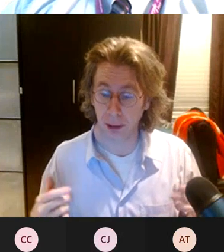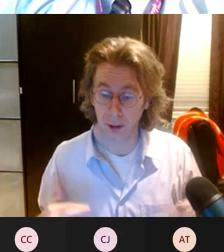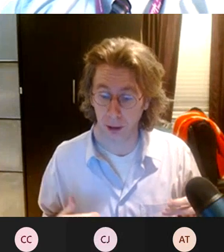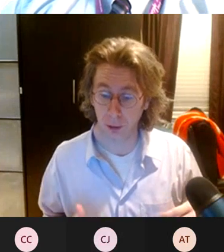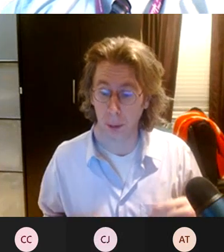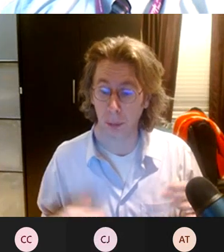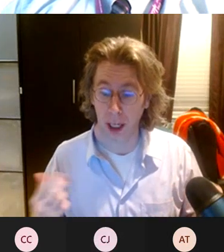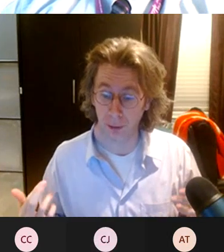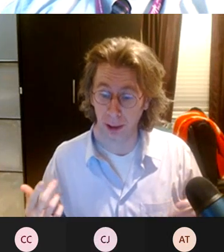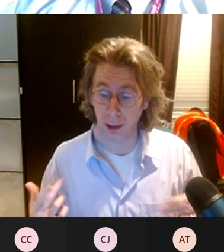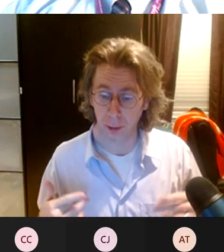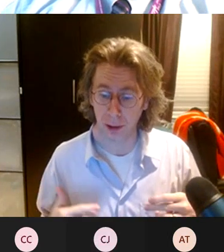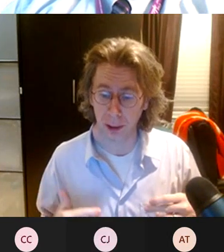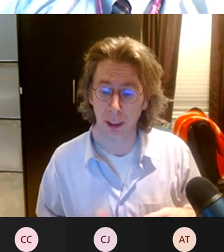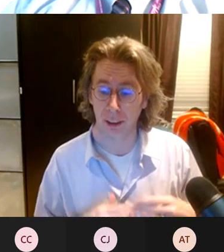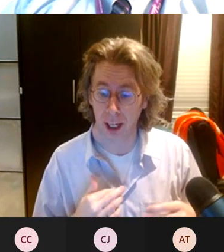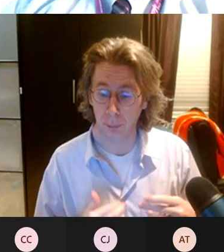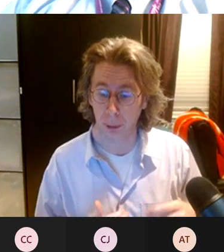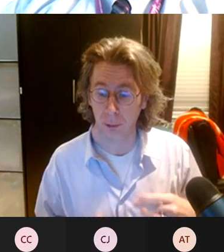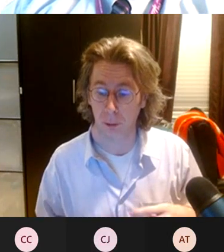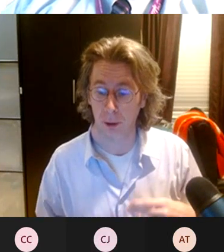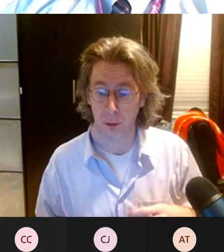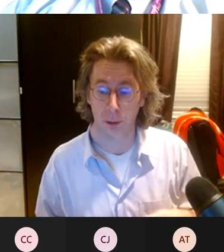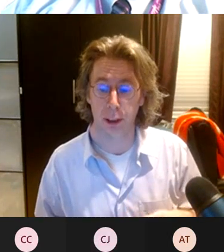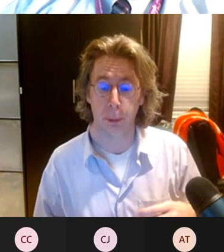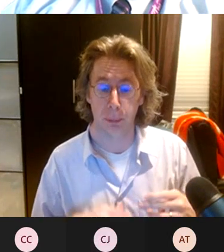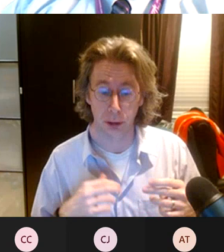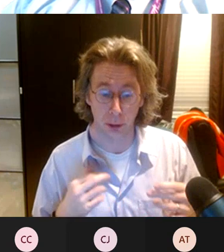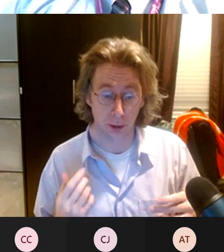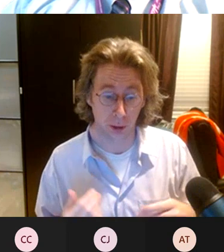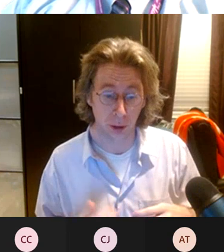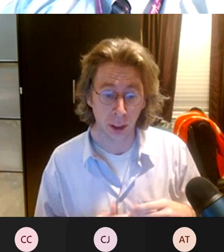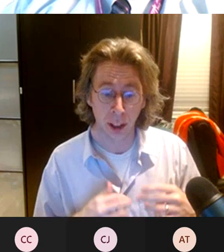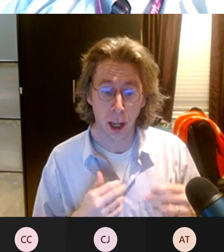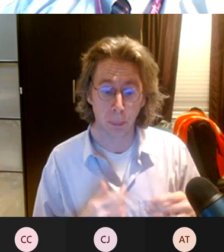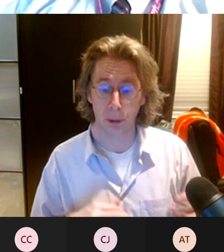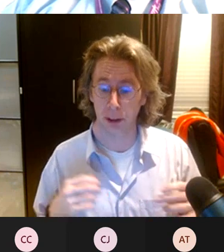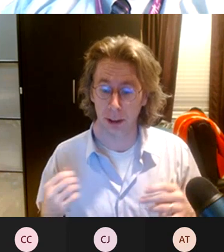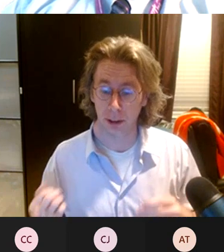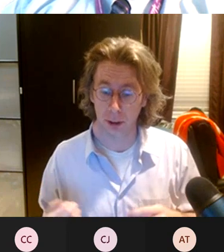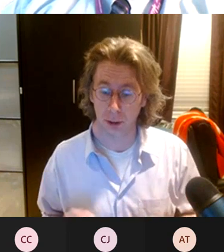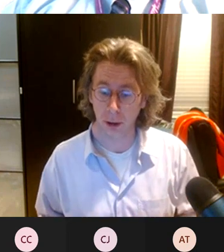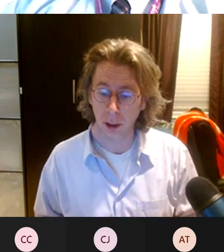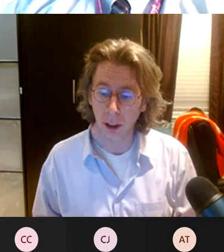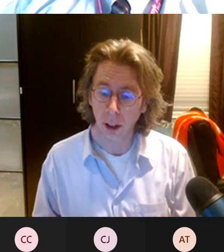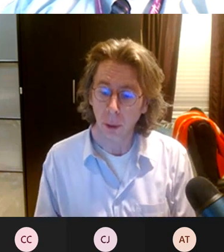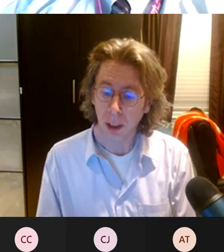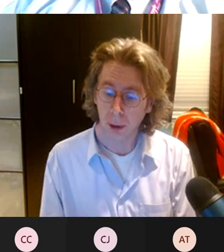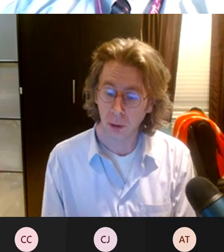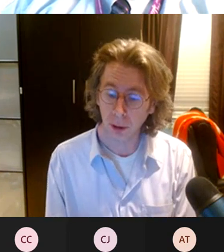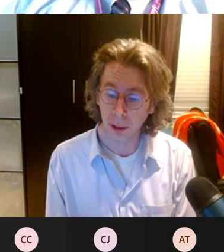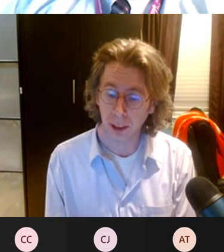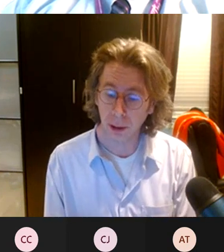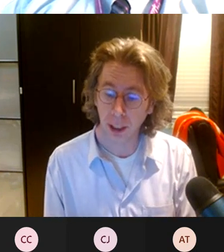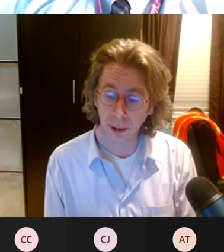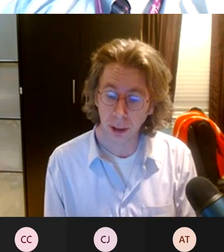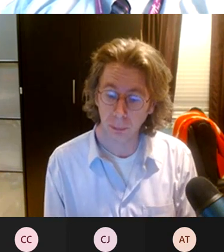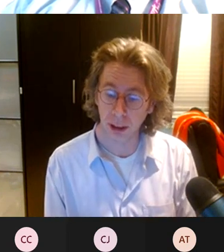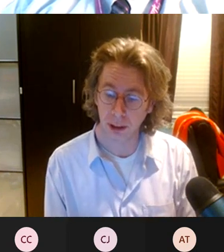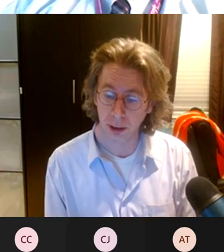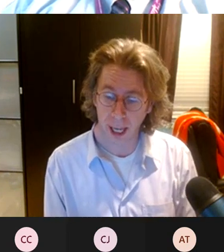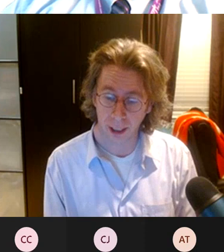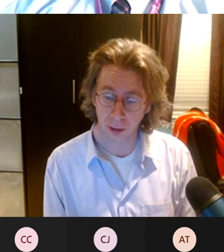and creative discussions. They'll be private, and we'll even take time to brief officials from incoming administration about what you'd considered. But I was wondering, did